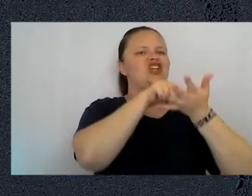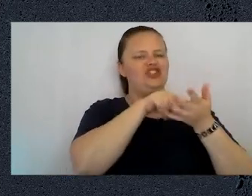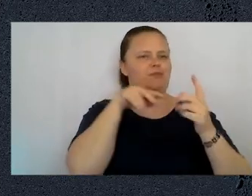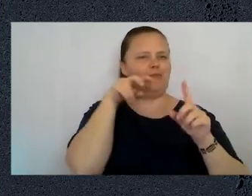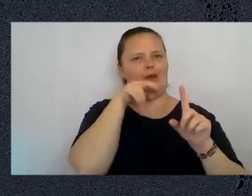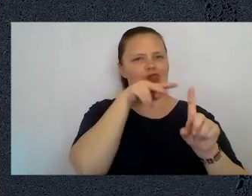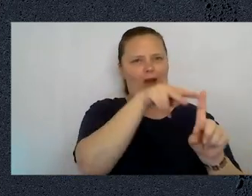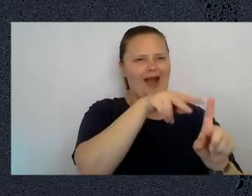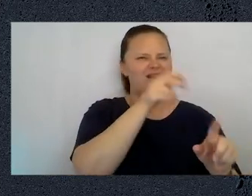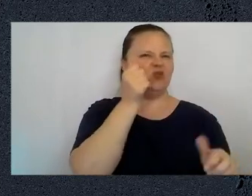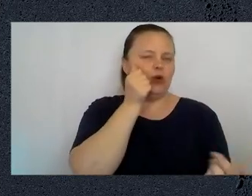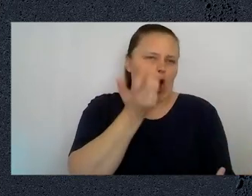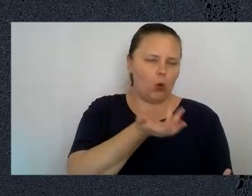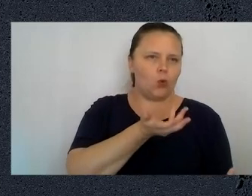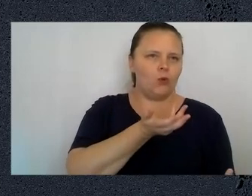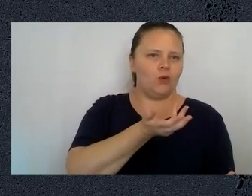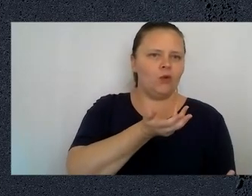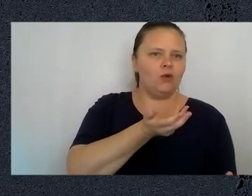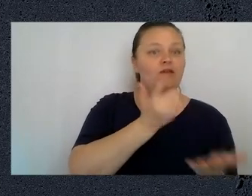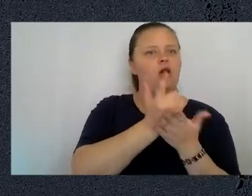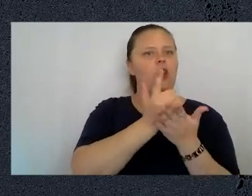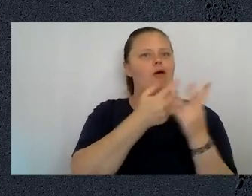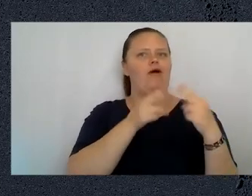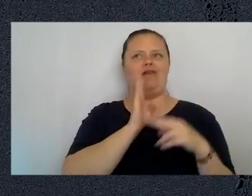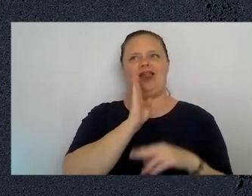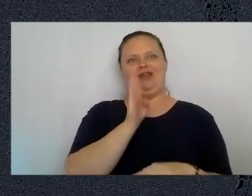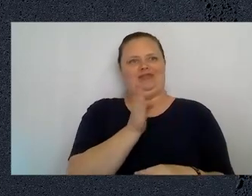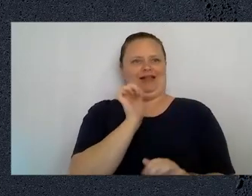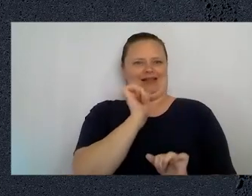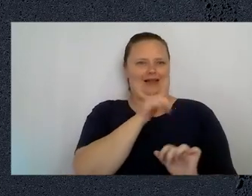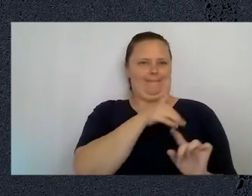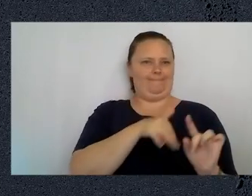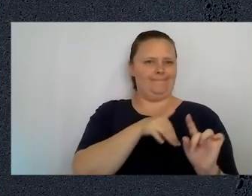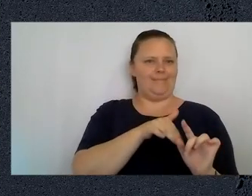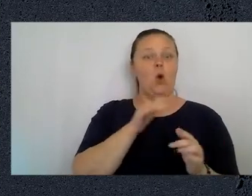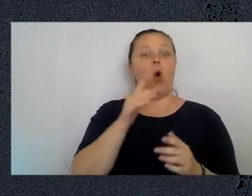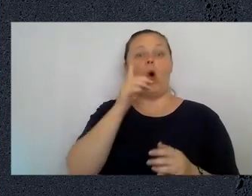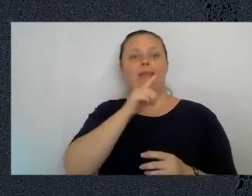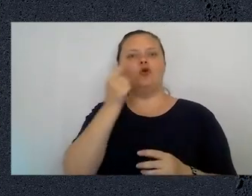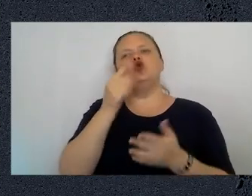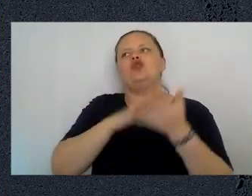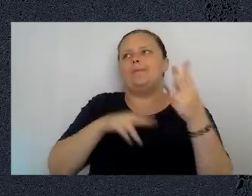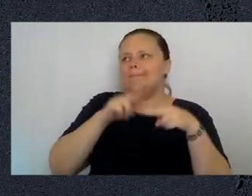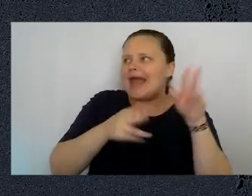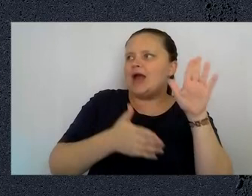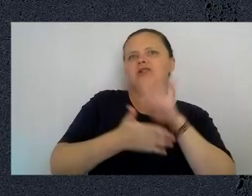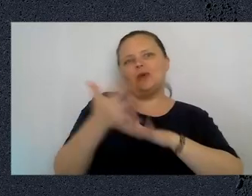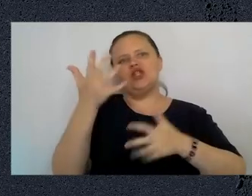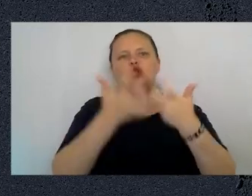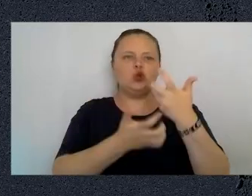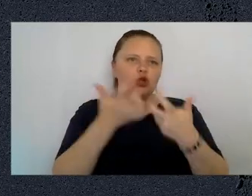know is the case for a lot of our lecturers, that's where they've come from. And people whose parents went to university, but it's academia, et cetera. It's